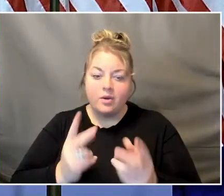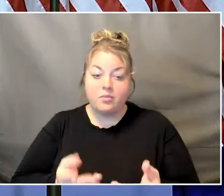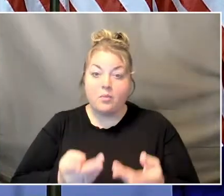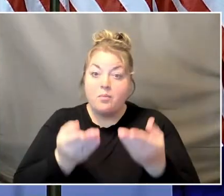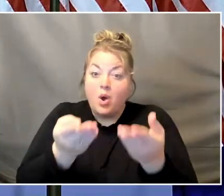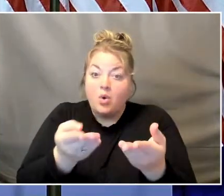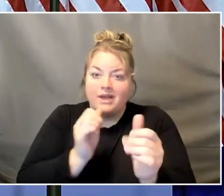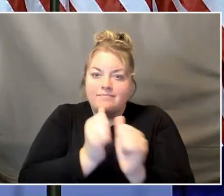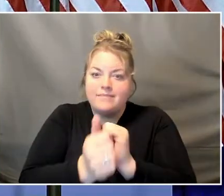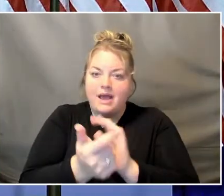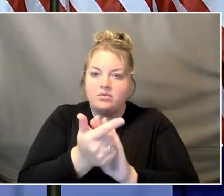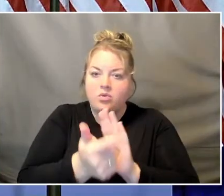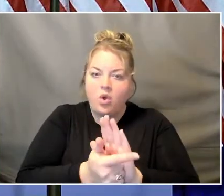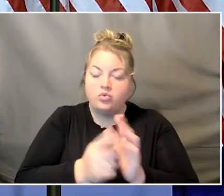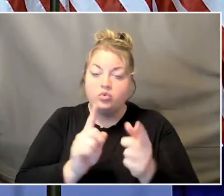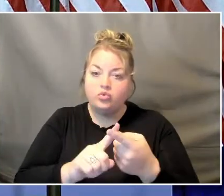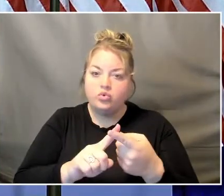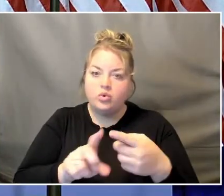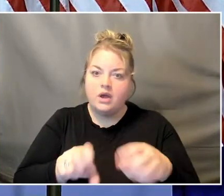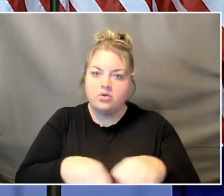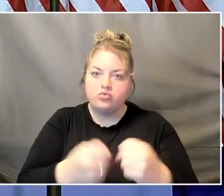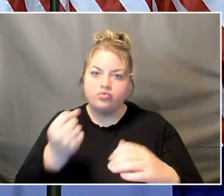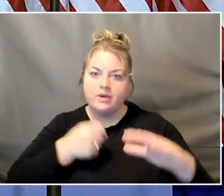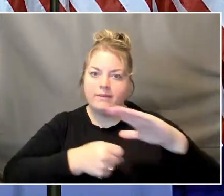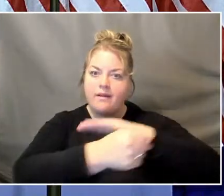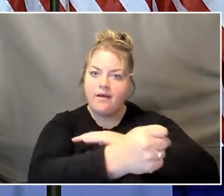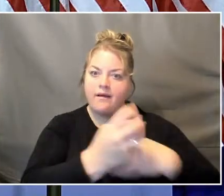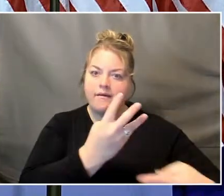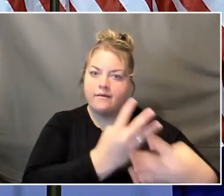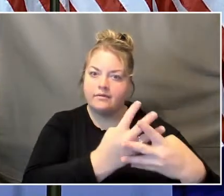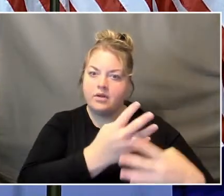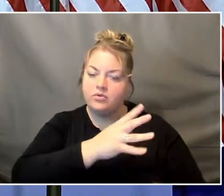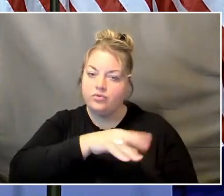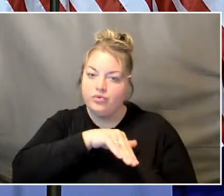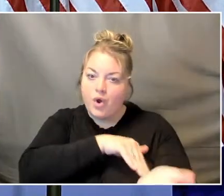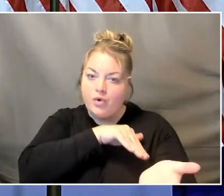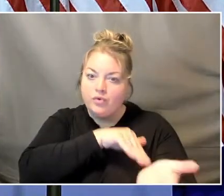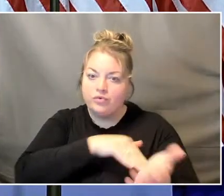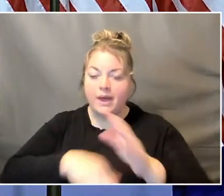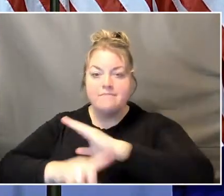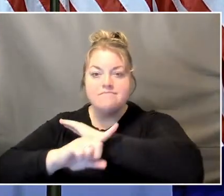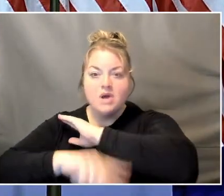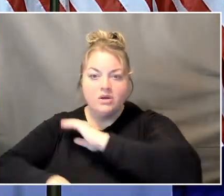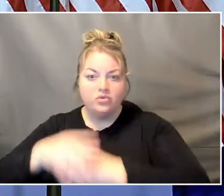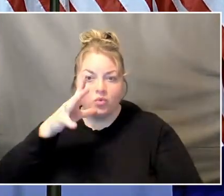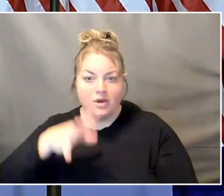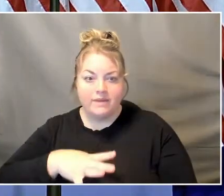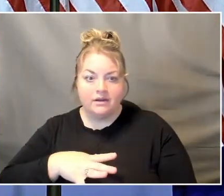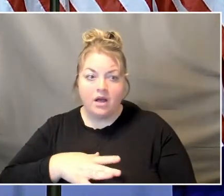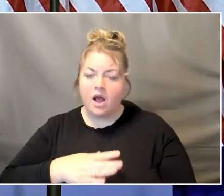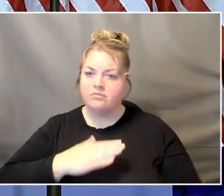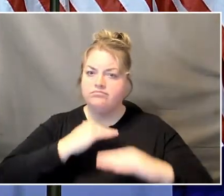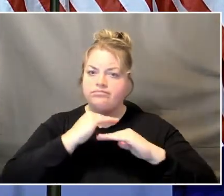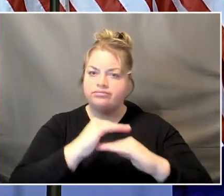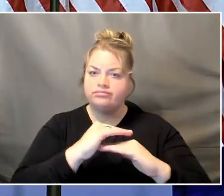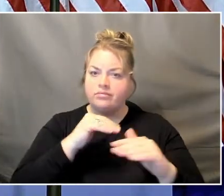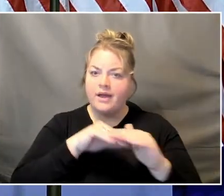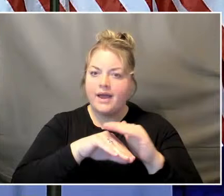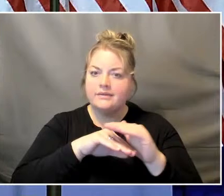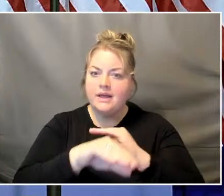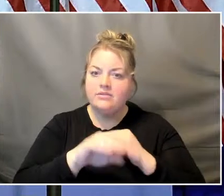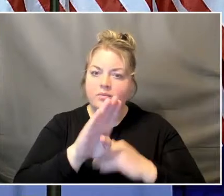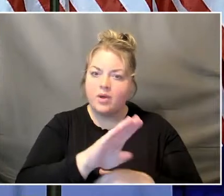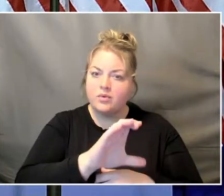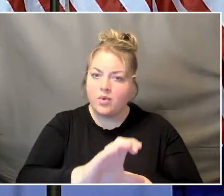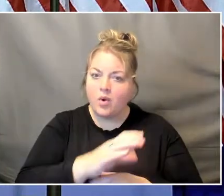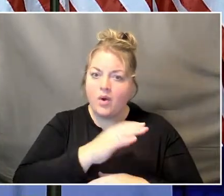doctors and punish women, laws that limit access to contraception and to fertility